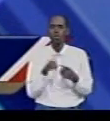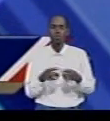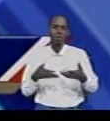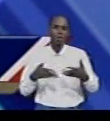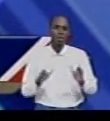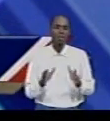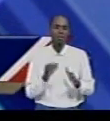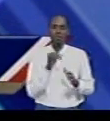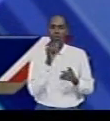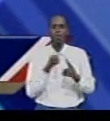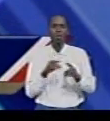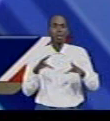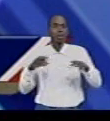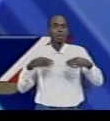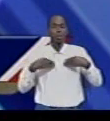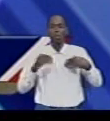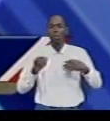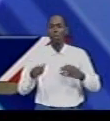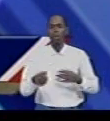accept.